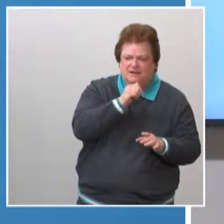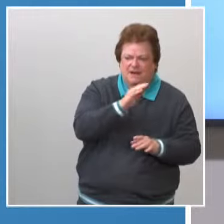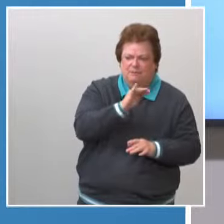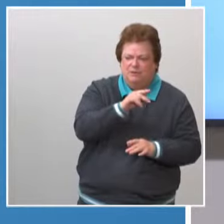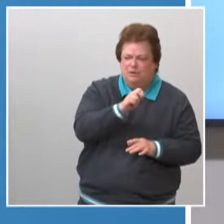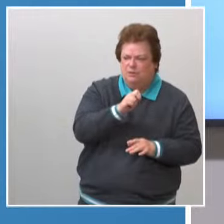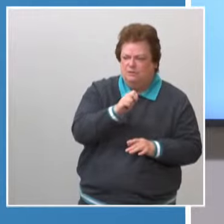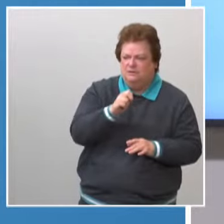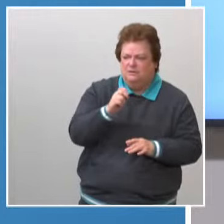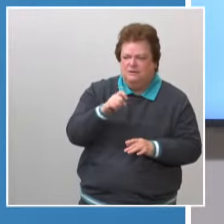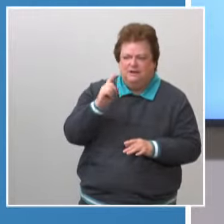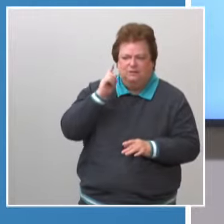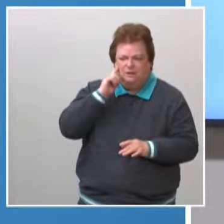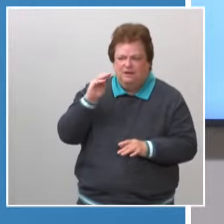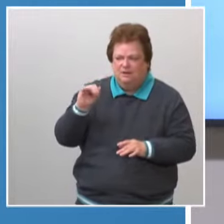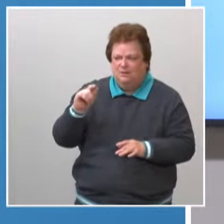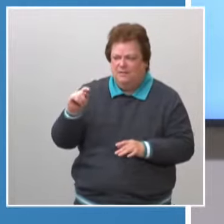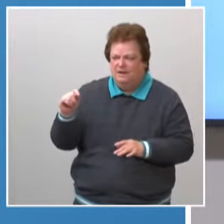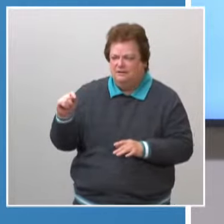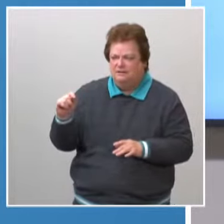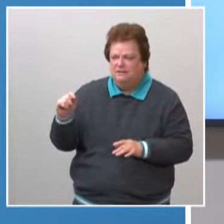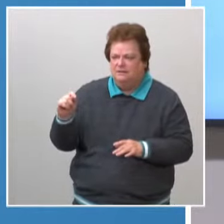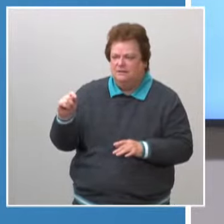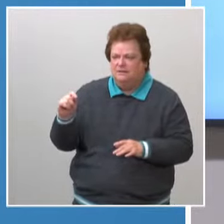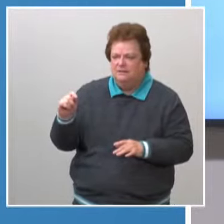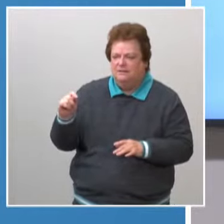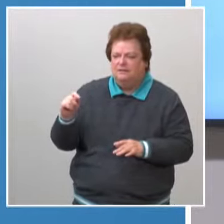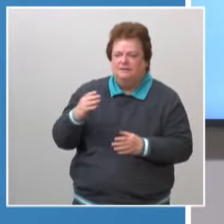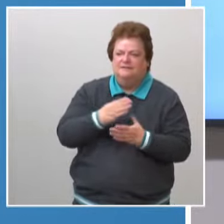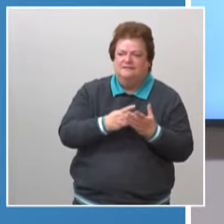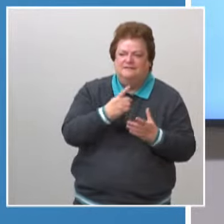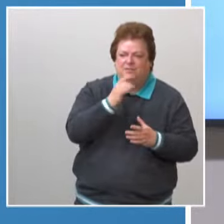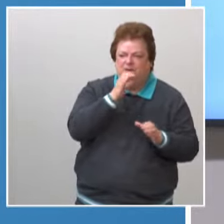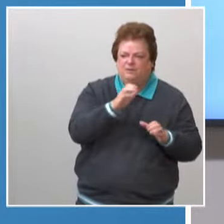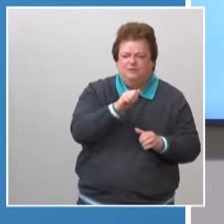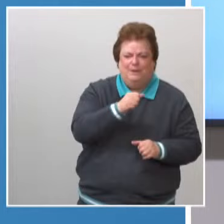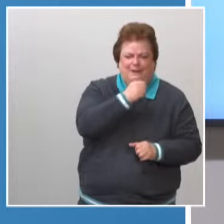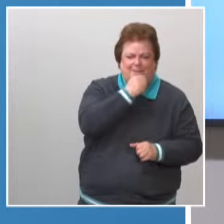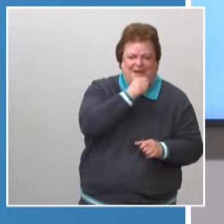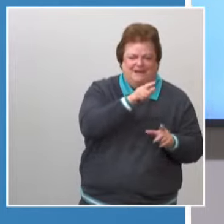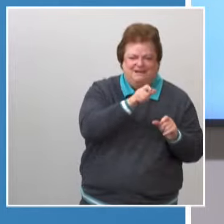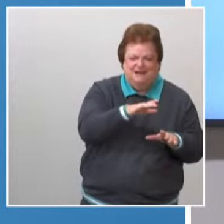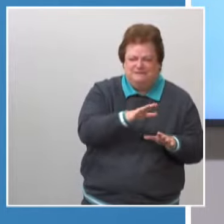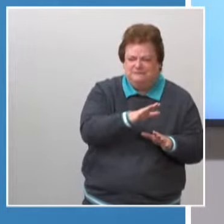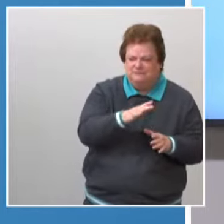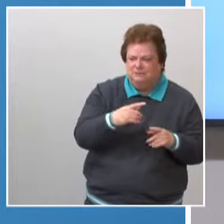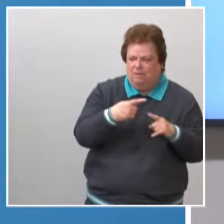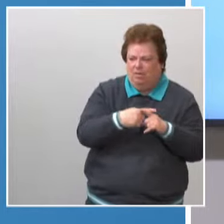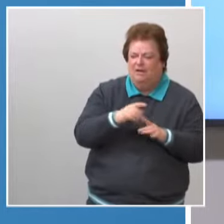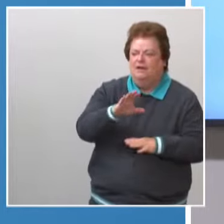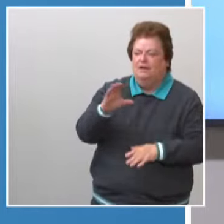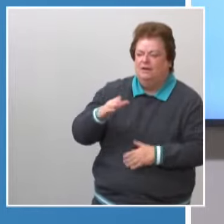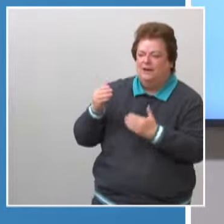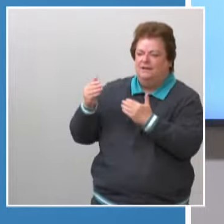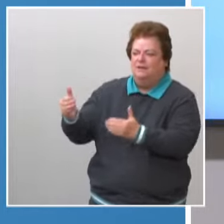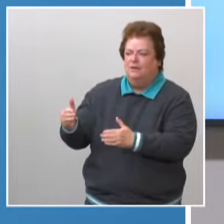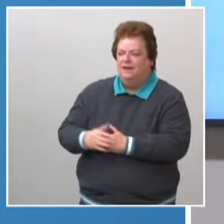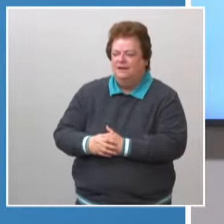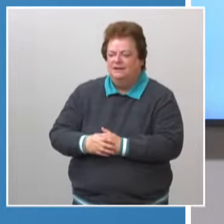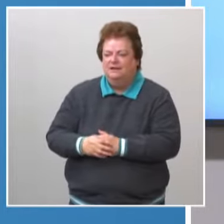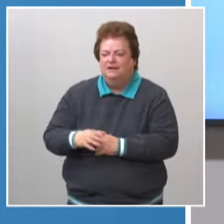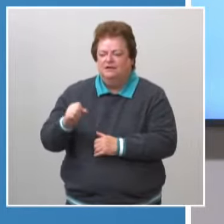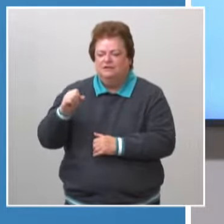So we can hear Matt. Somebody was doing a mic check. Okay, I think we're good. So I was just saying that you said the